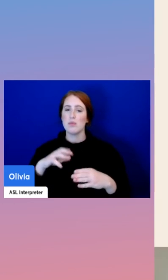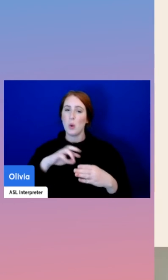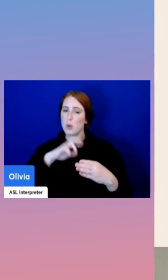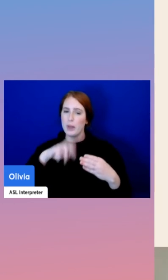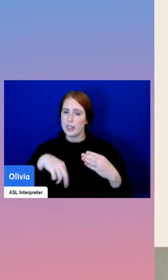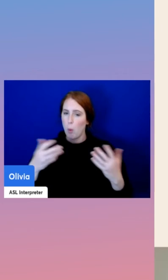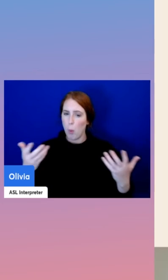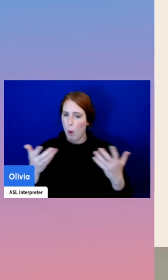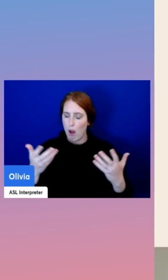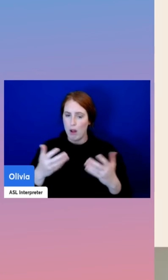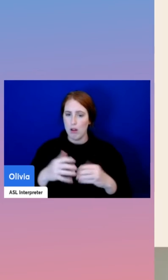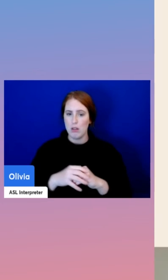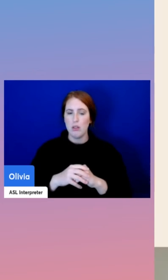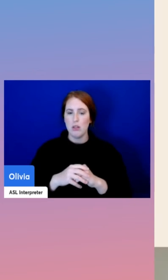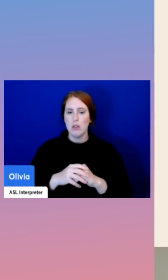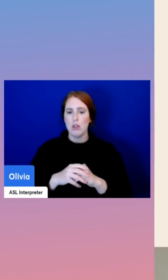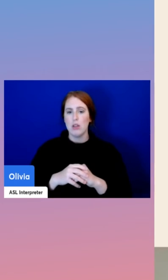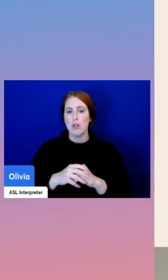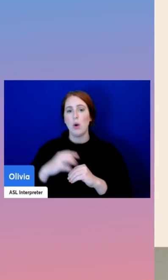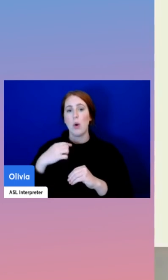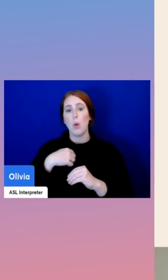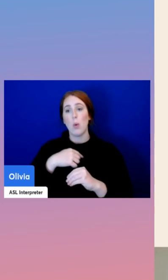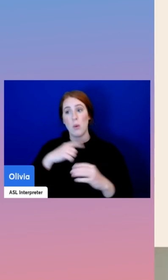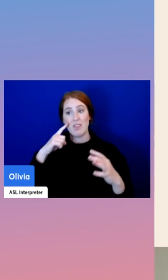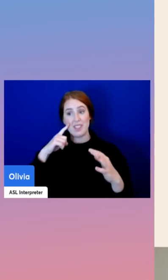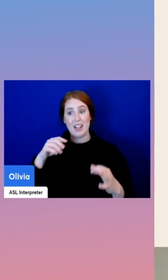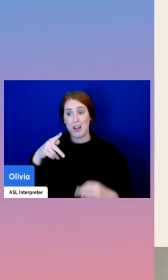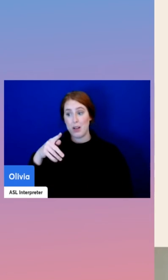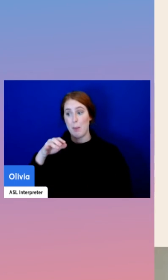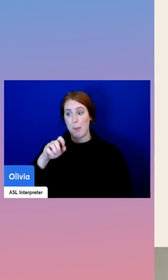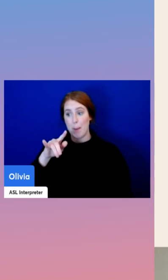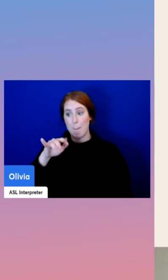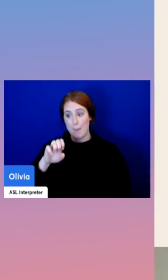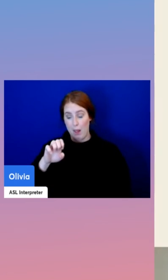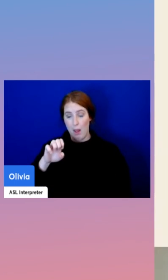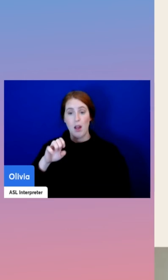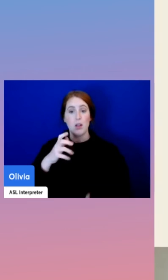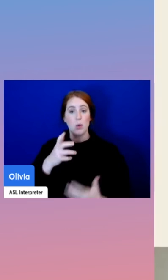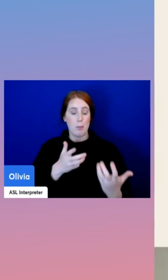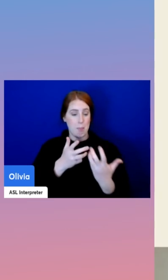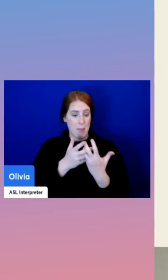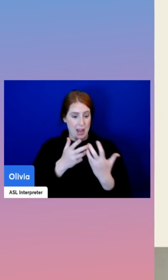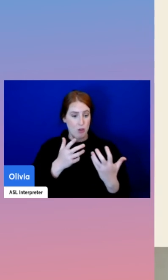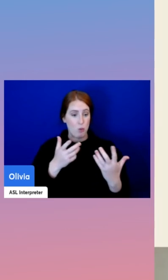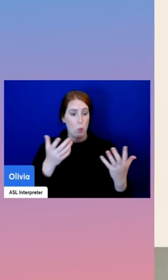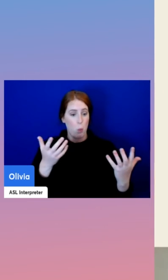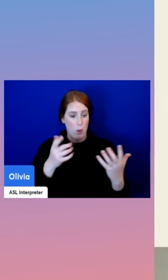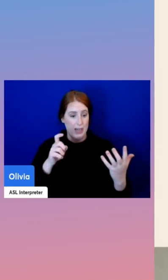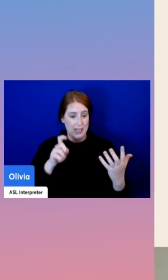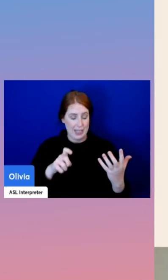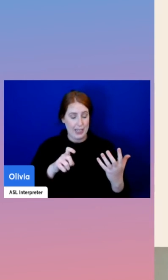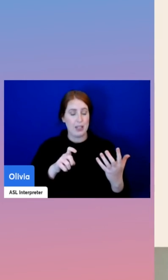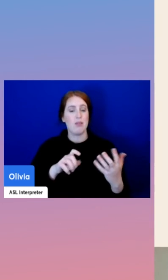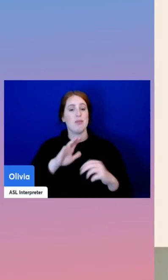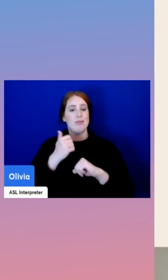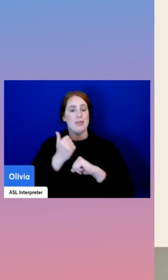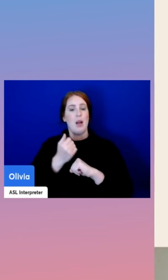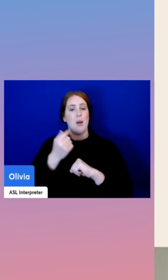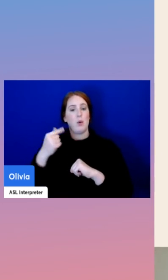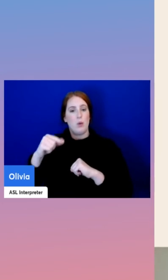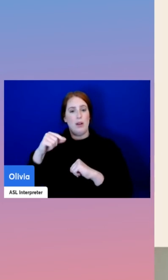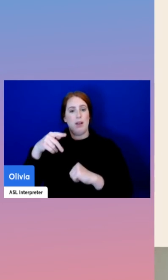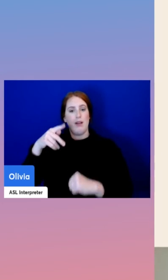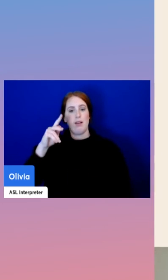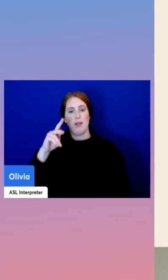this? We architected the pipelines accordingly. We implemented the necessary green KPIs. And the outcome